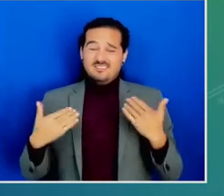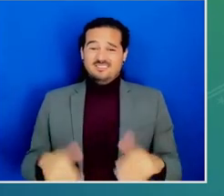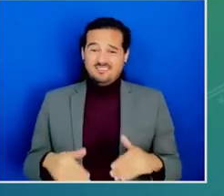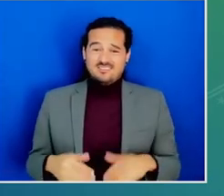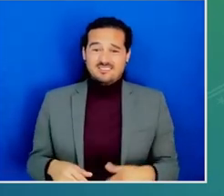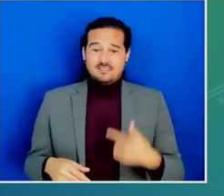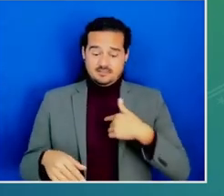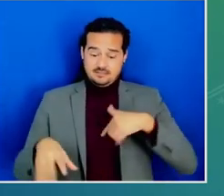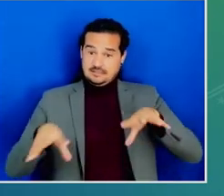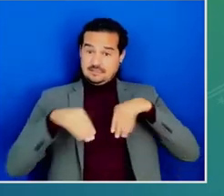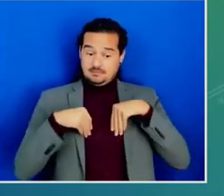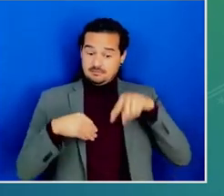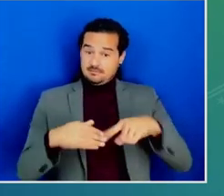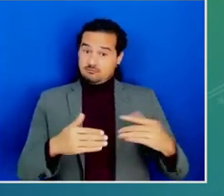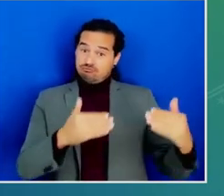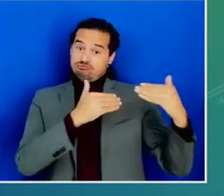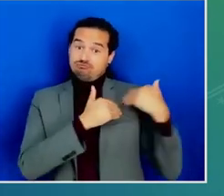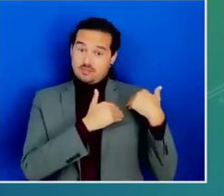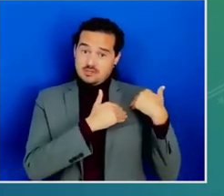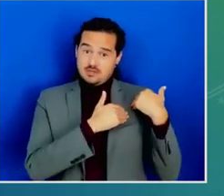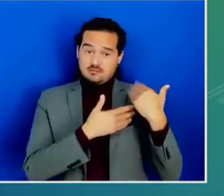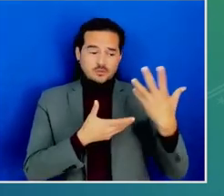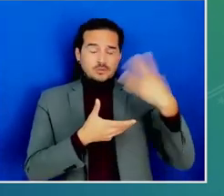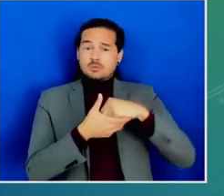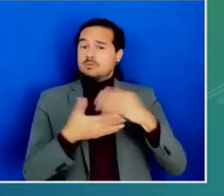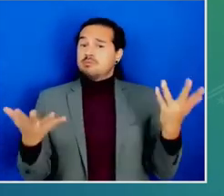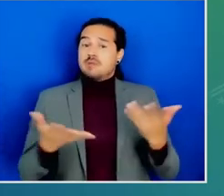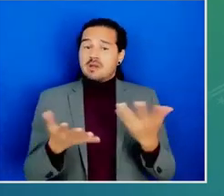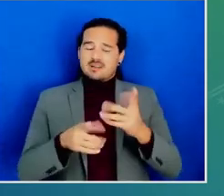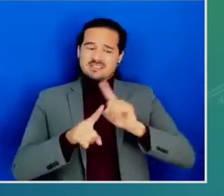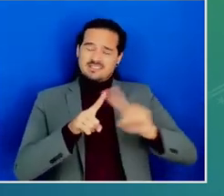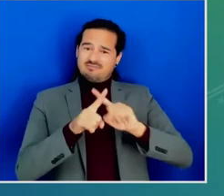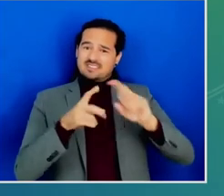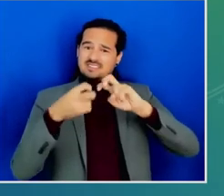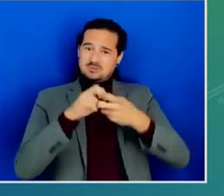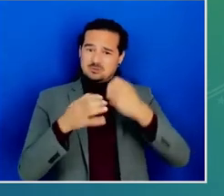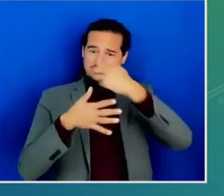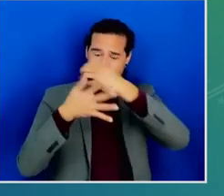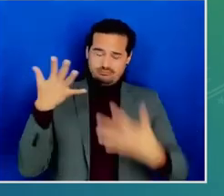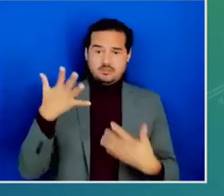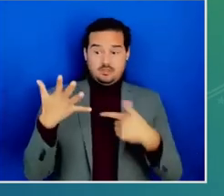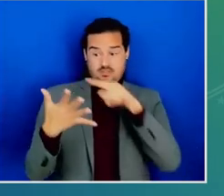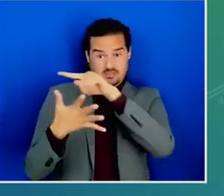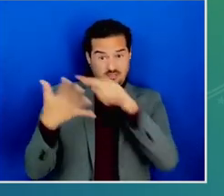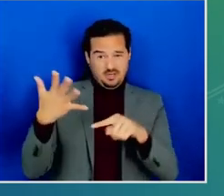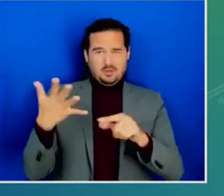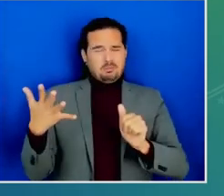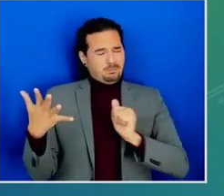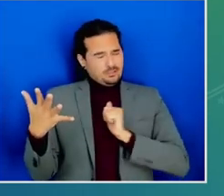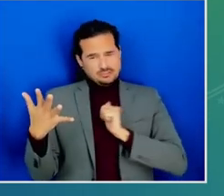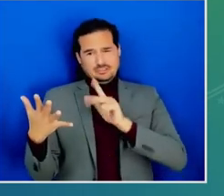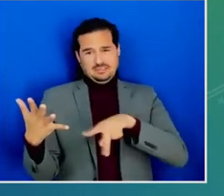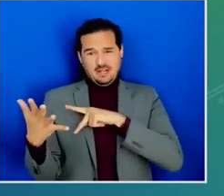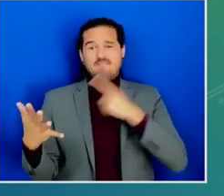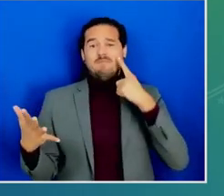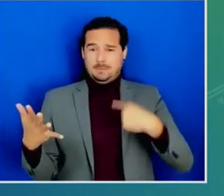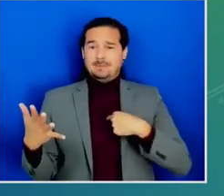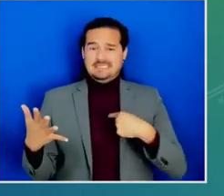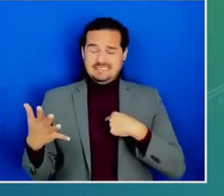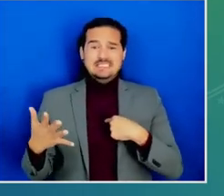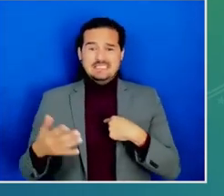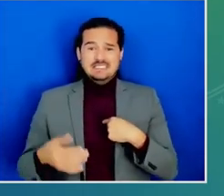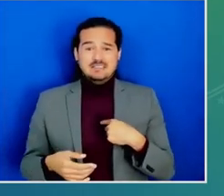been taking on in this role are very personal to me, and they have been for as long as I can remember.